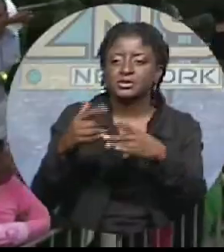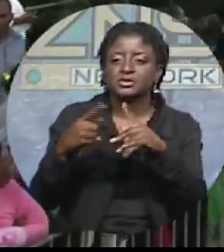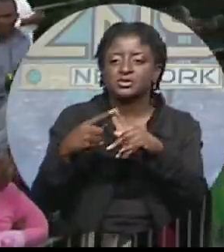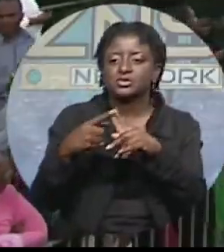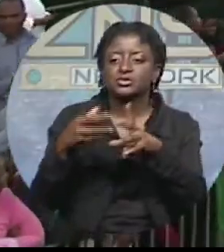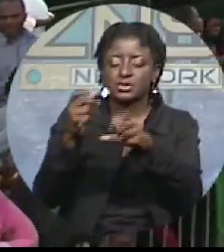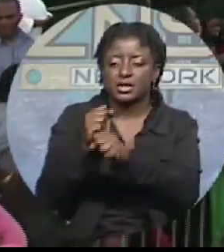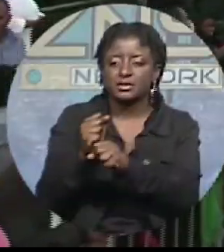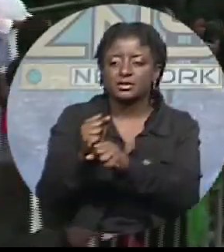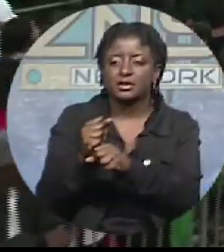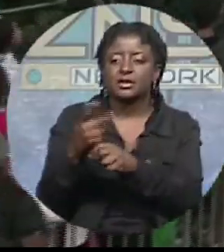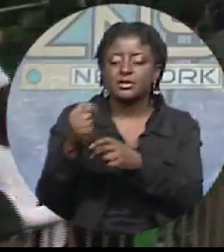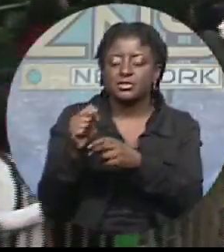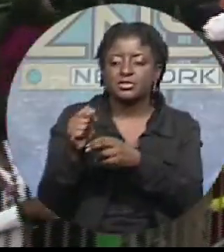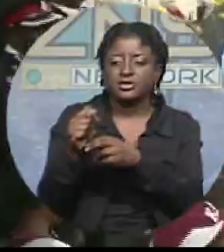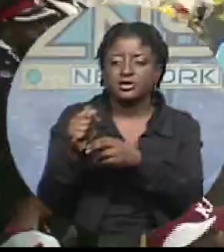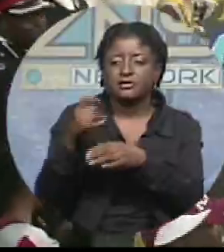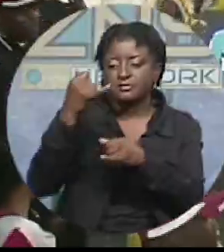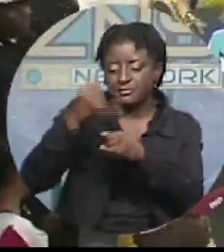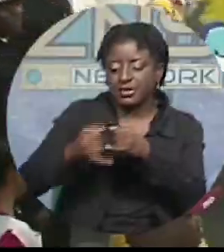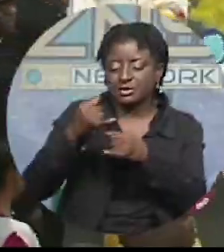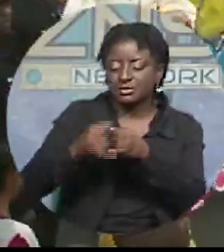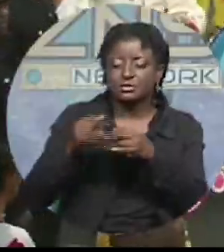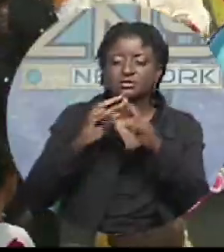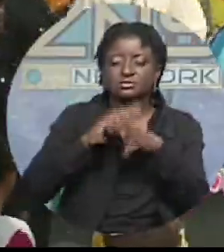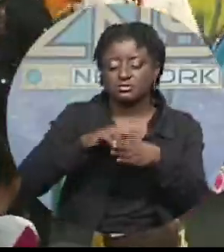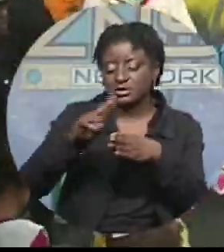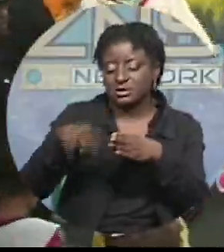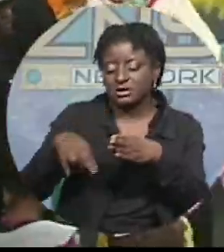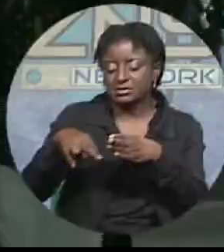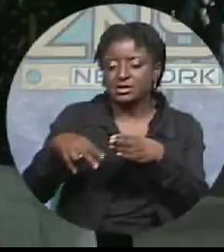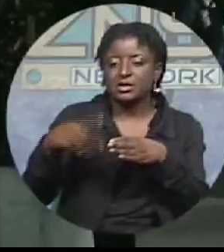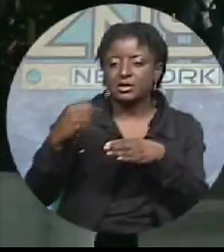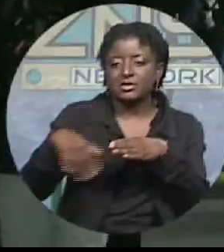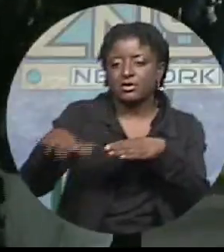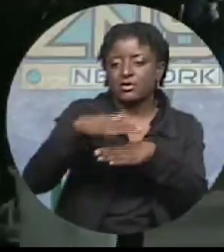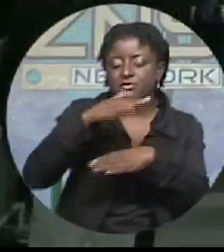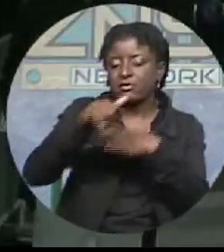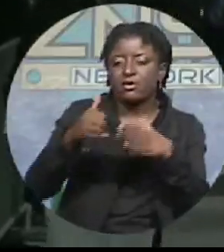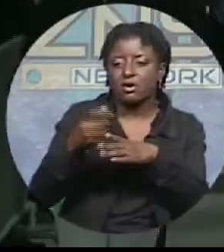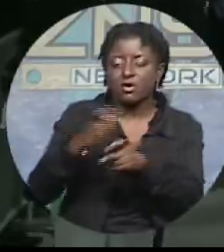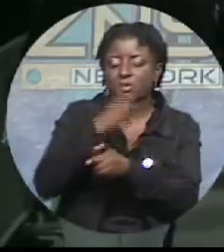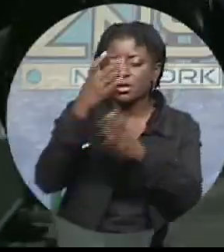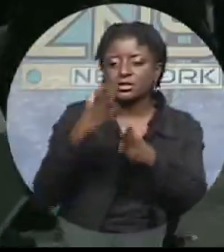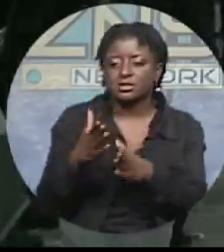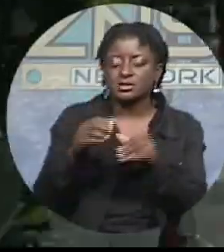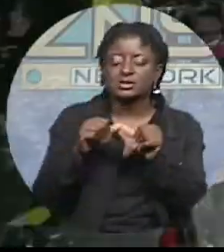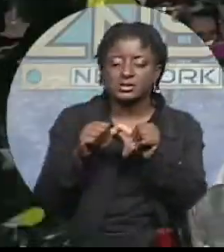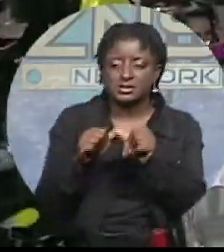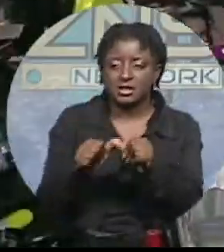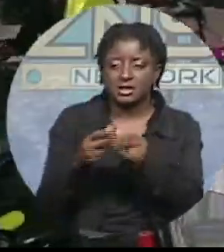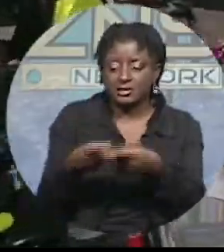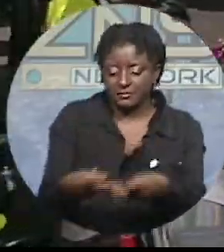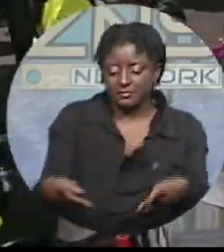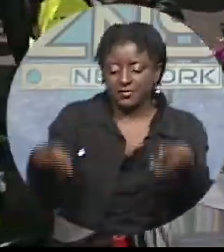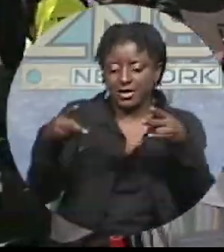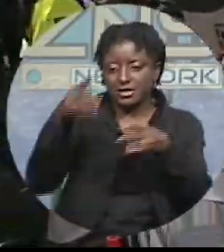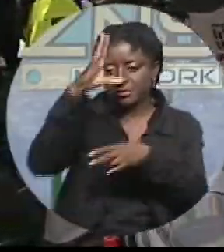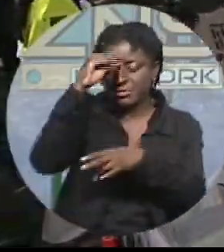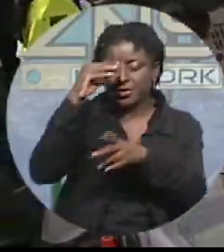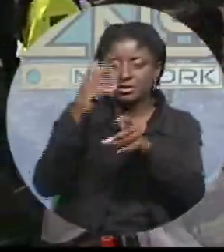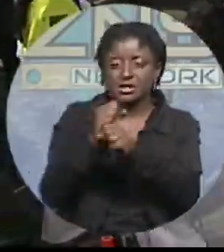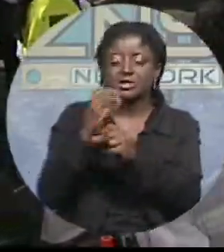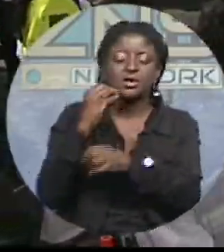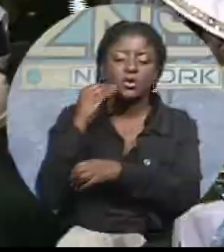the official results. Now, while the overall winners of the A group competition remain unchanged, with the Valley Boys taking home the